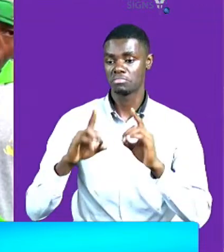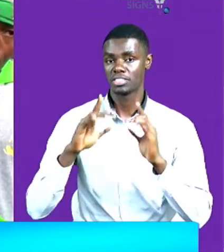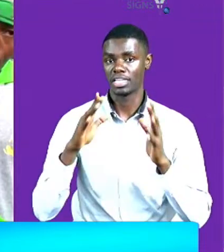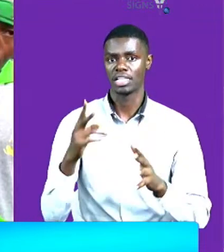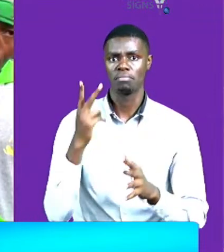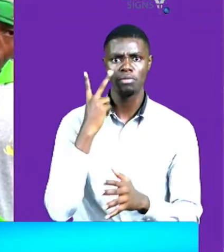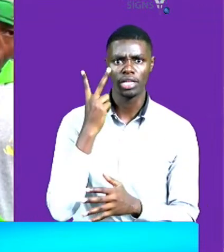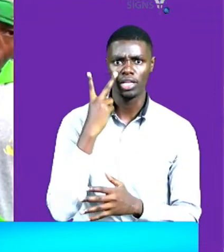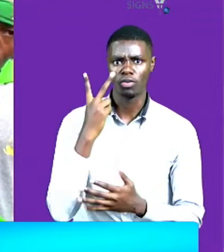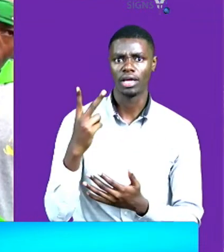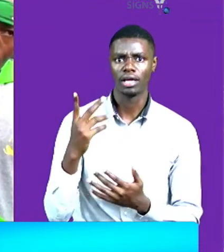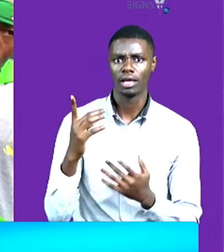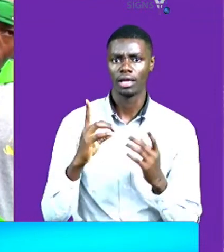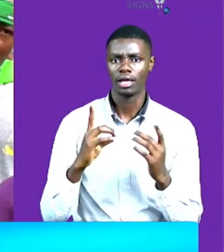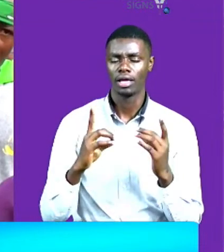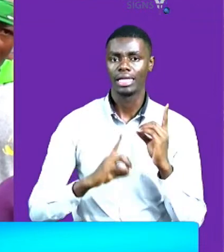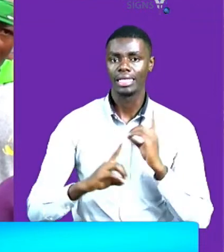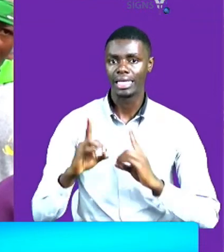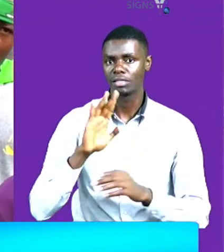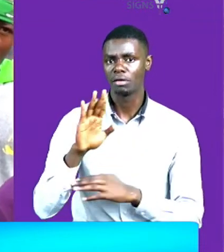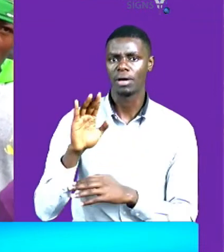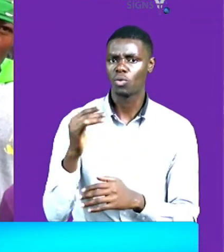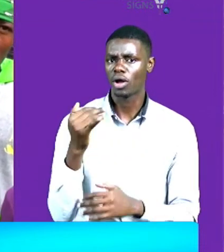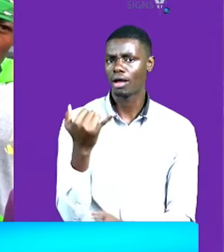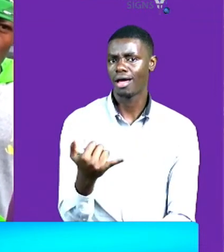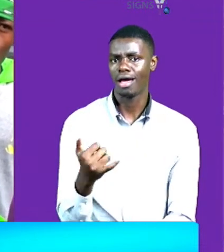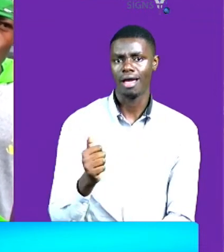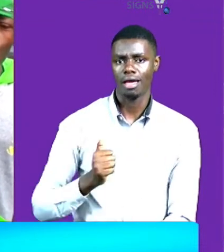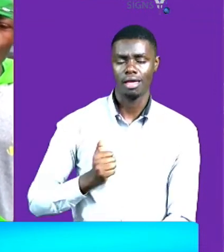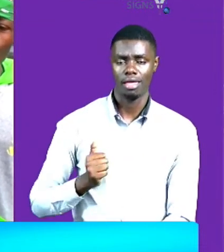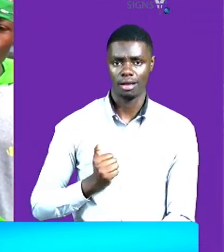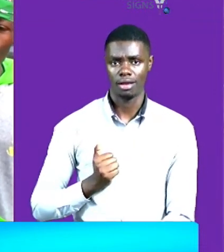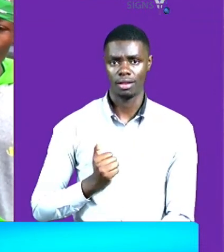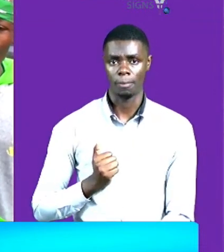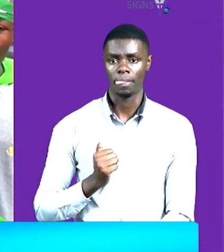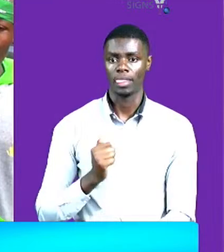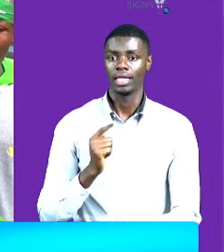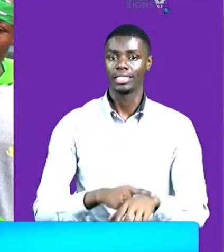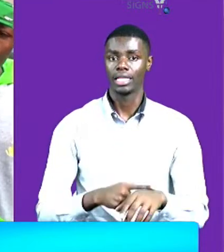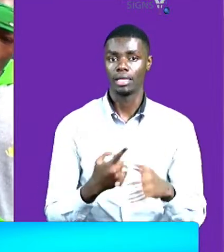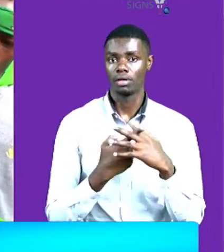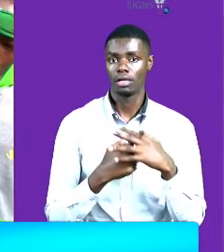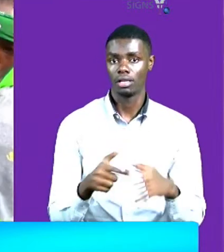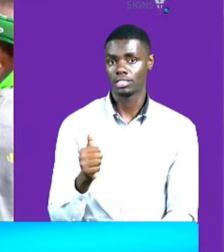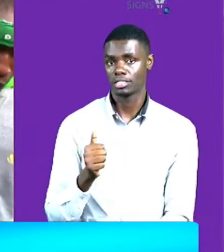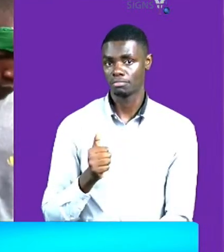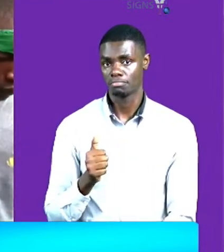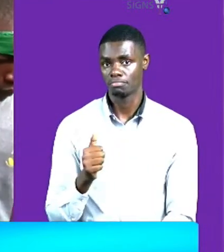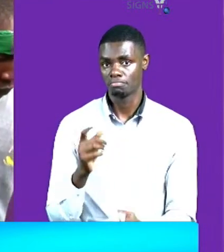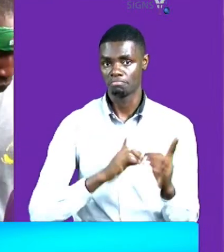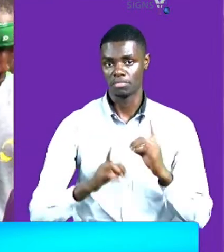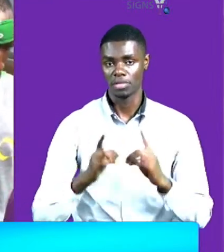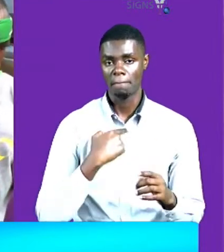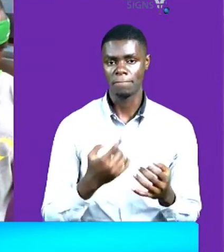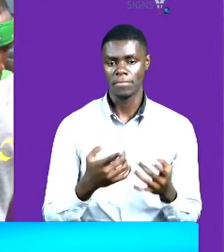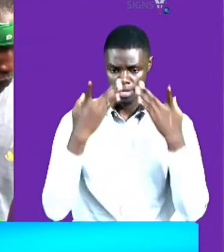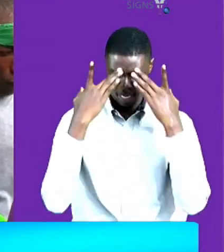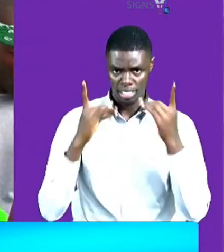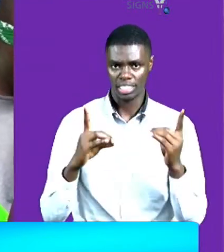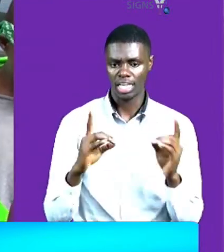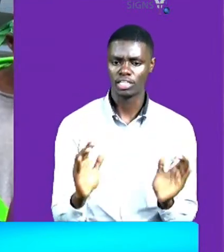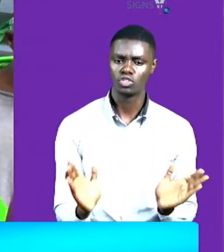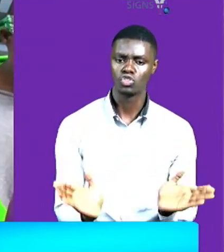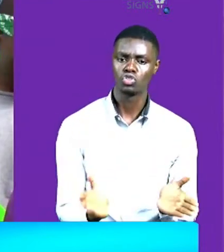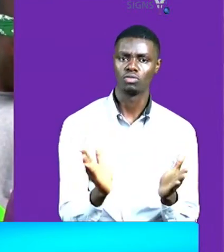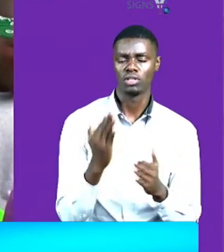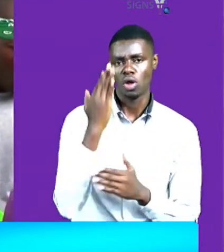since I saw her talent, she was a young girl, and the time she started dancing, and I decided to motivate her because at school